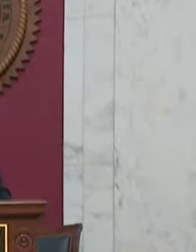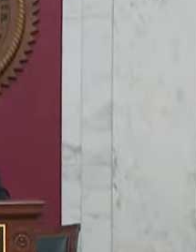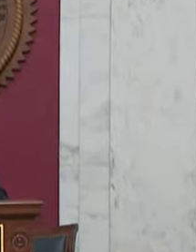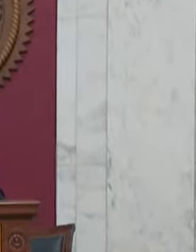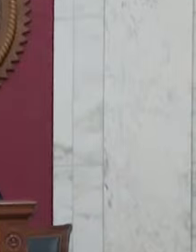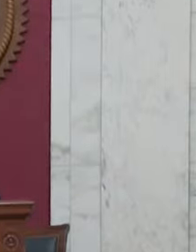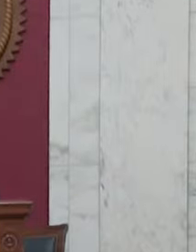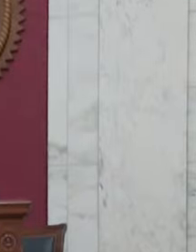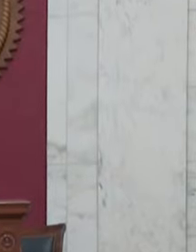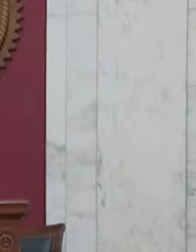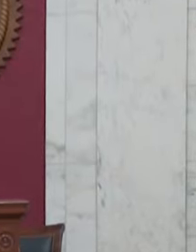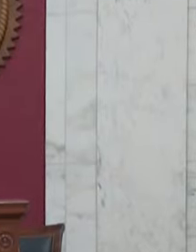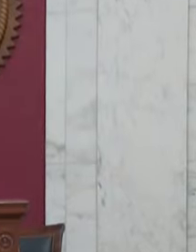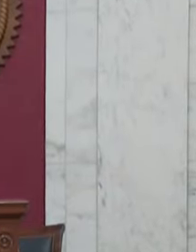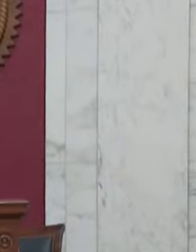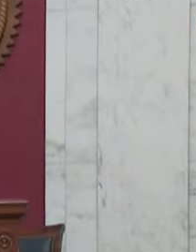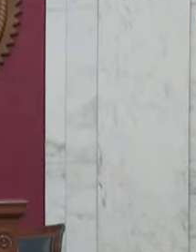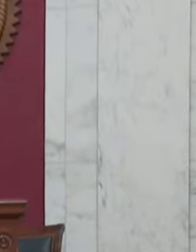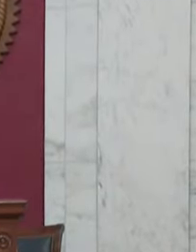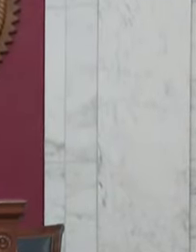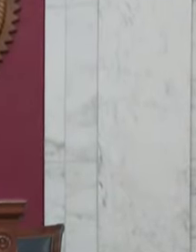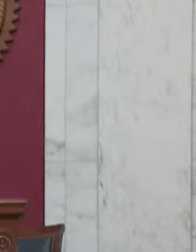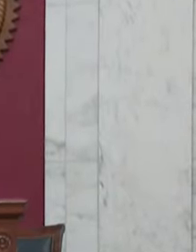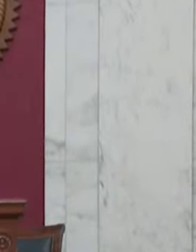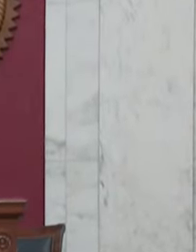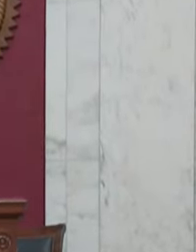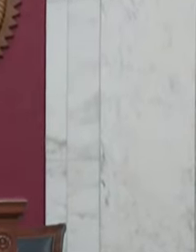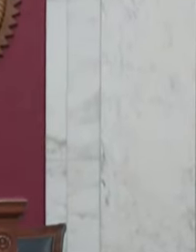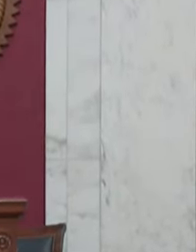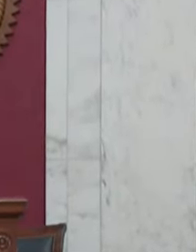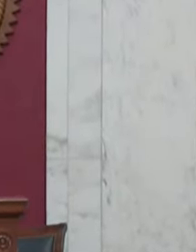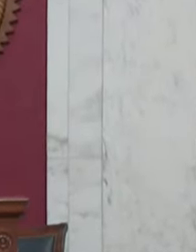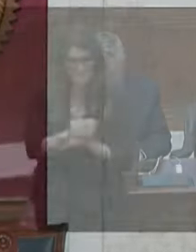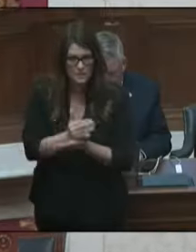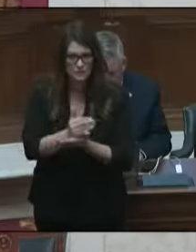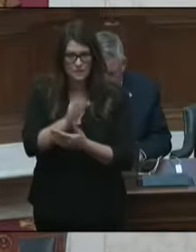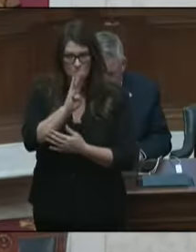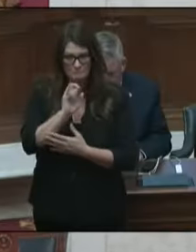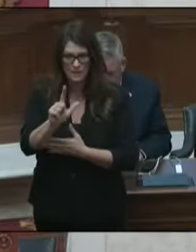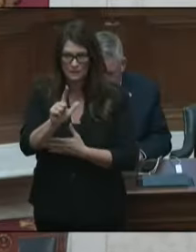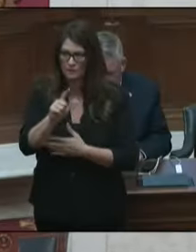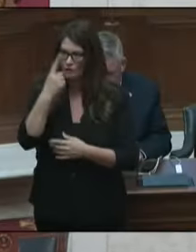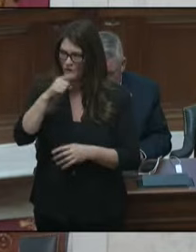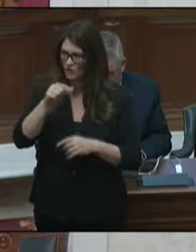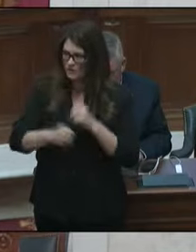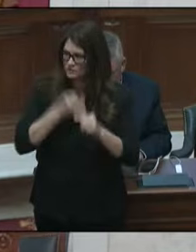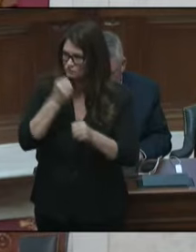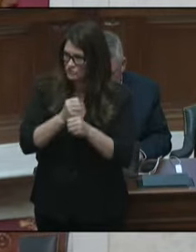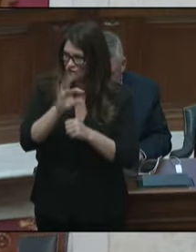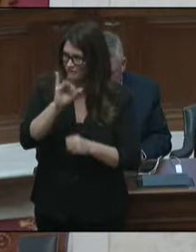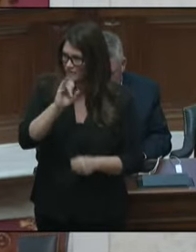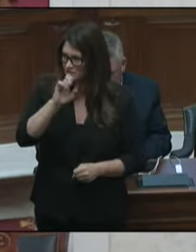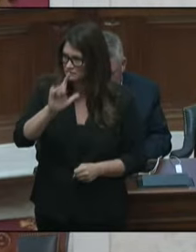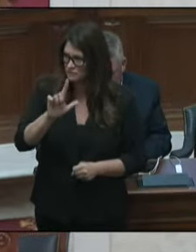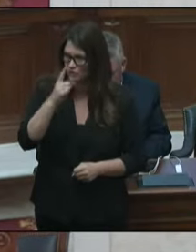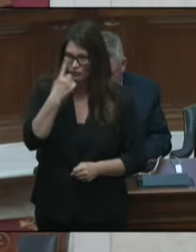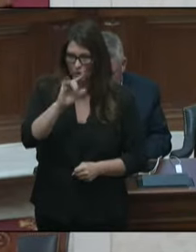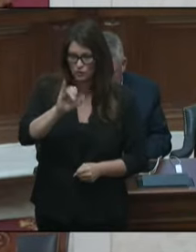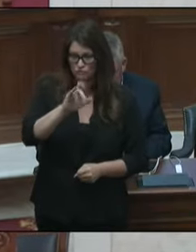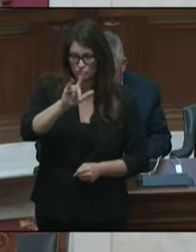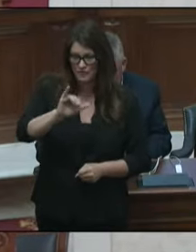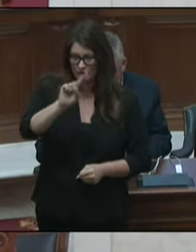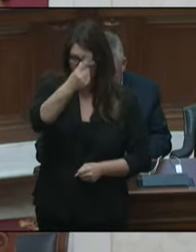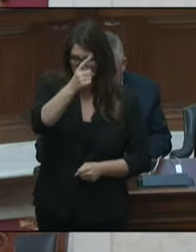to the Constitution of the State of West Virginia, a budget and budget bill for the fiscal year beginning July